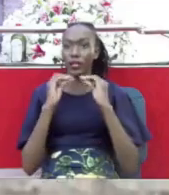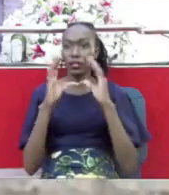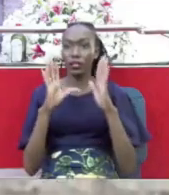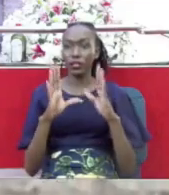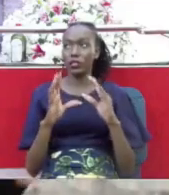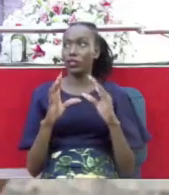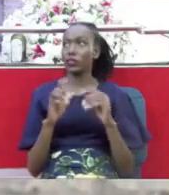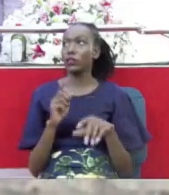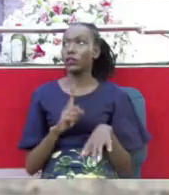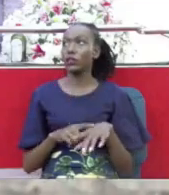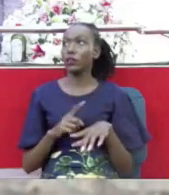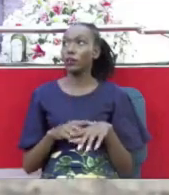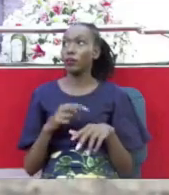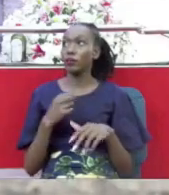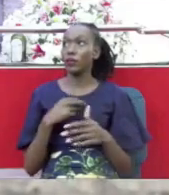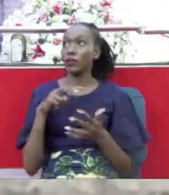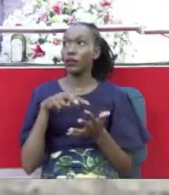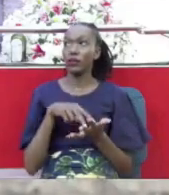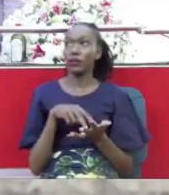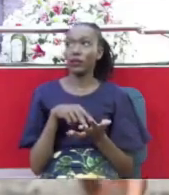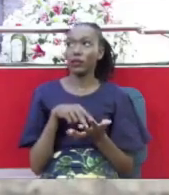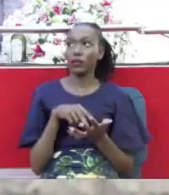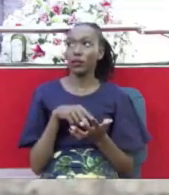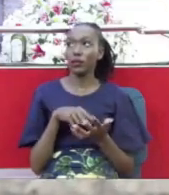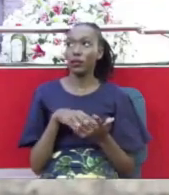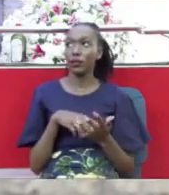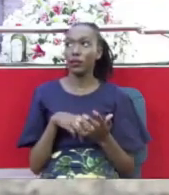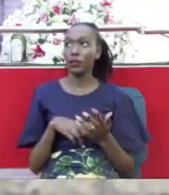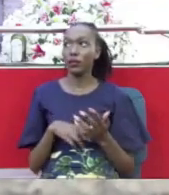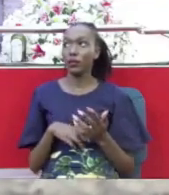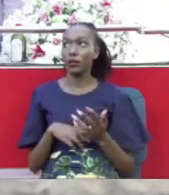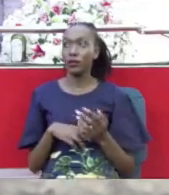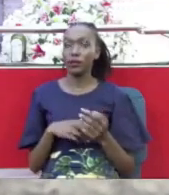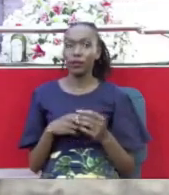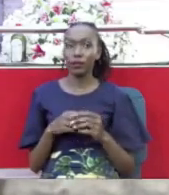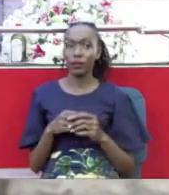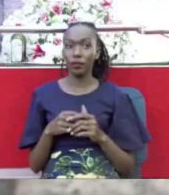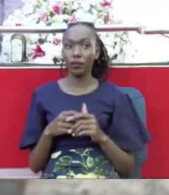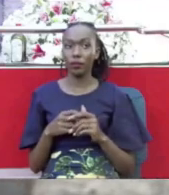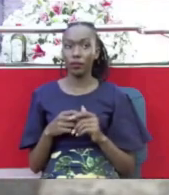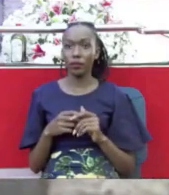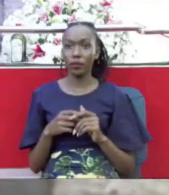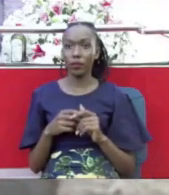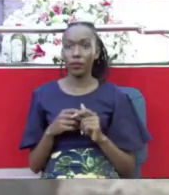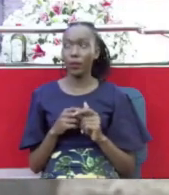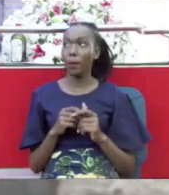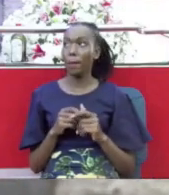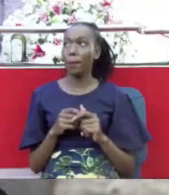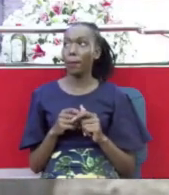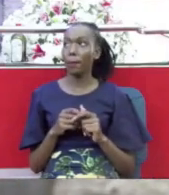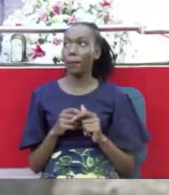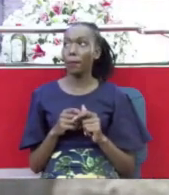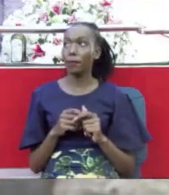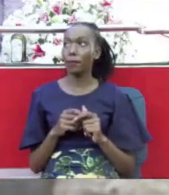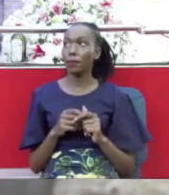umati. That's why the president never comes here. He always speaks from there. Niposa rais yeye huongea nyuma. Because he says,